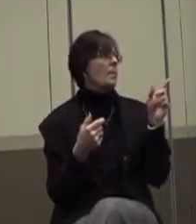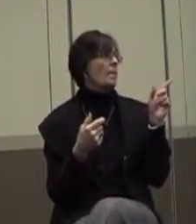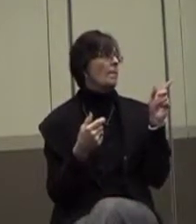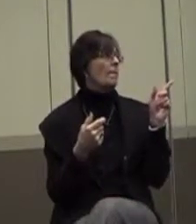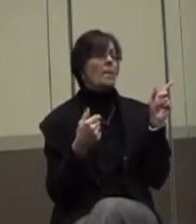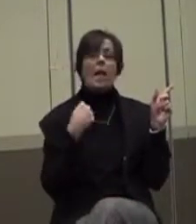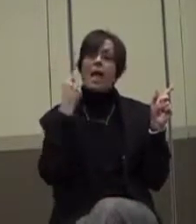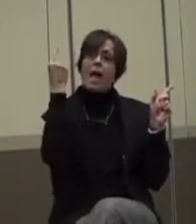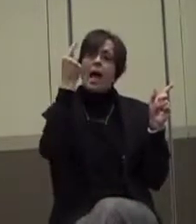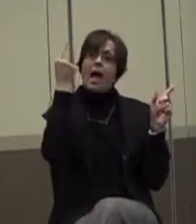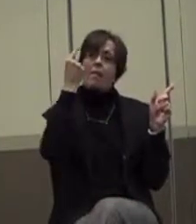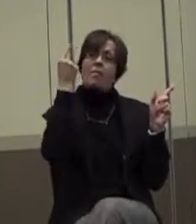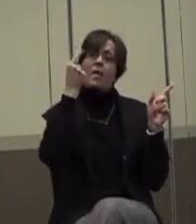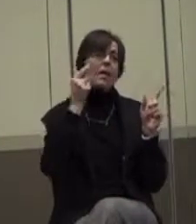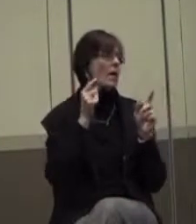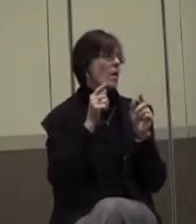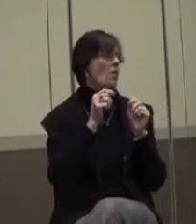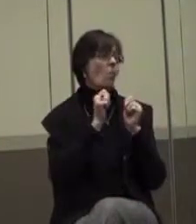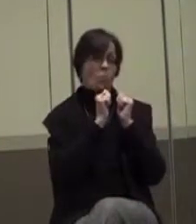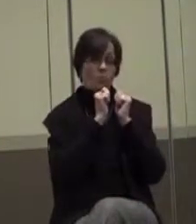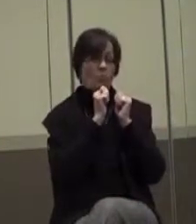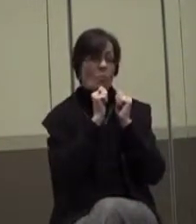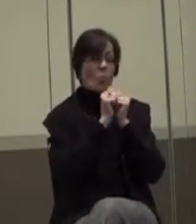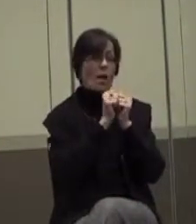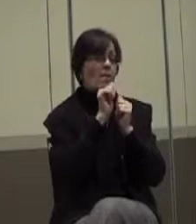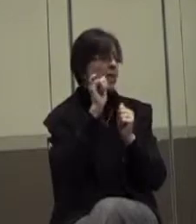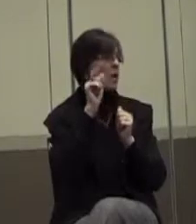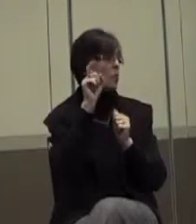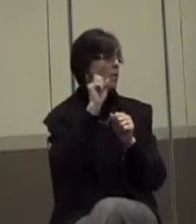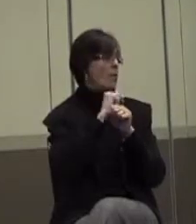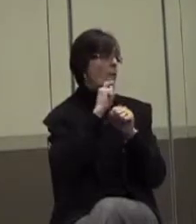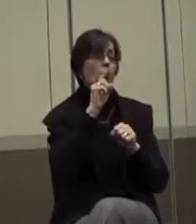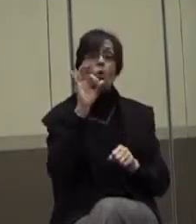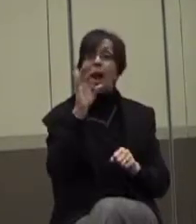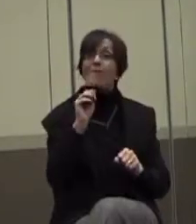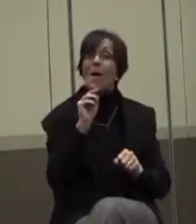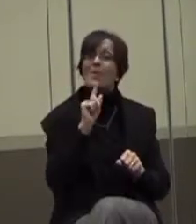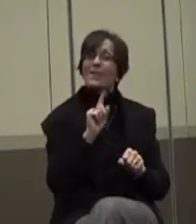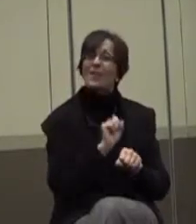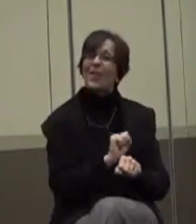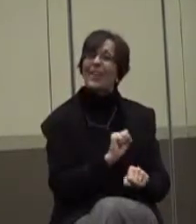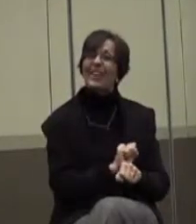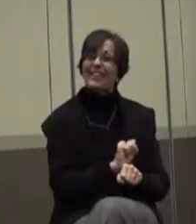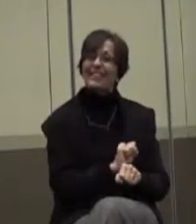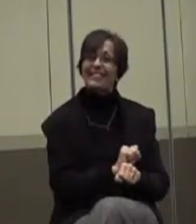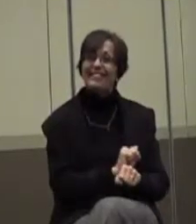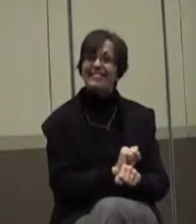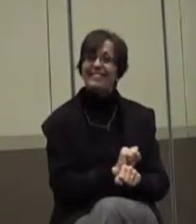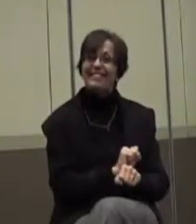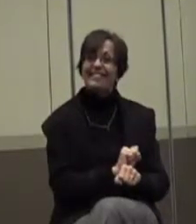Go ahead. I think that along with that, though, you have to make sure the FM is working.